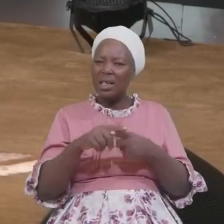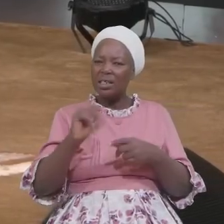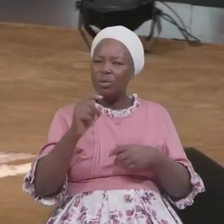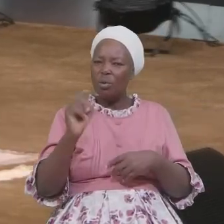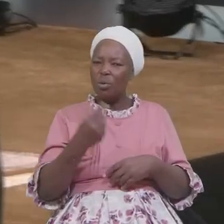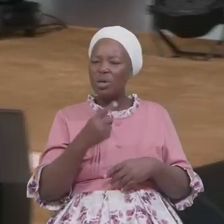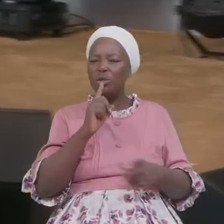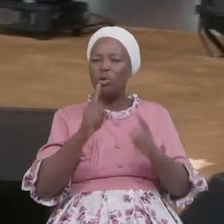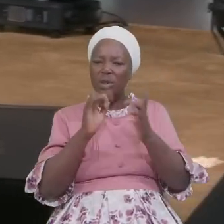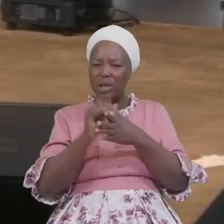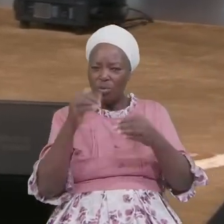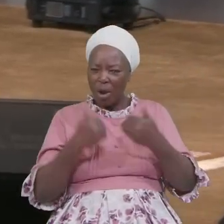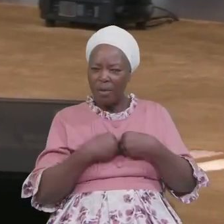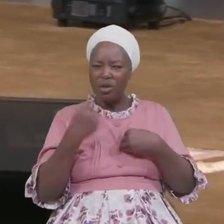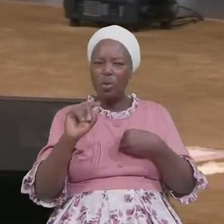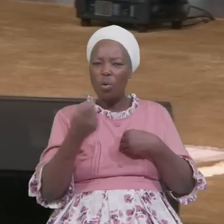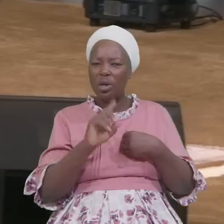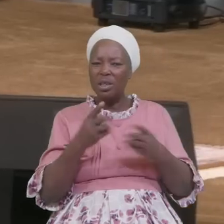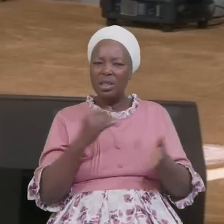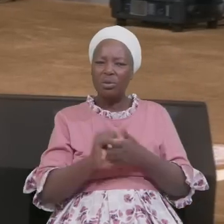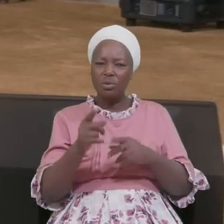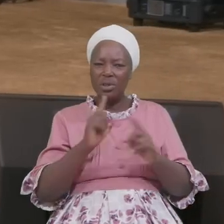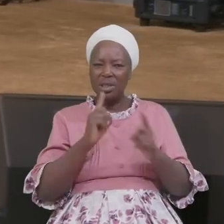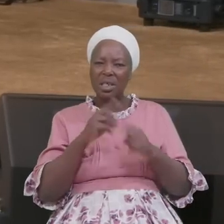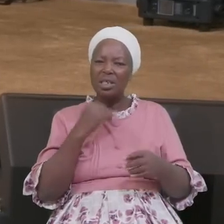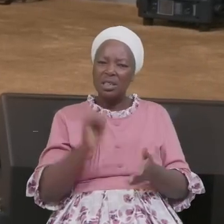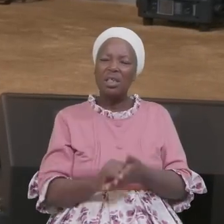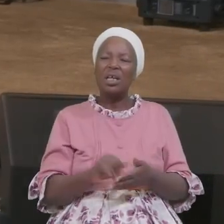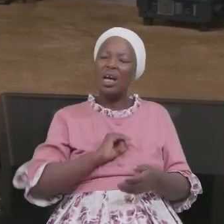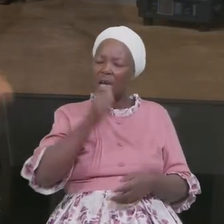you have, and the only thing you say,